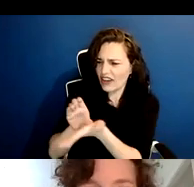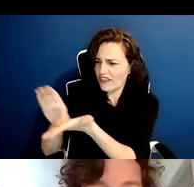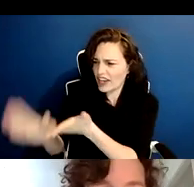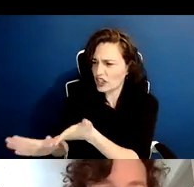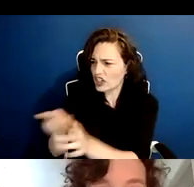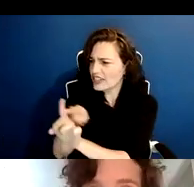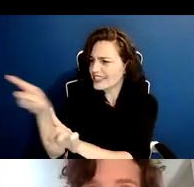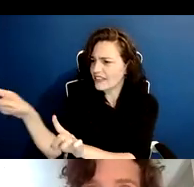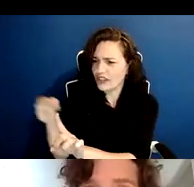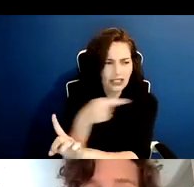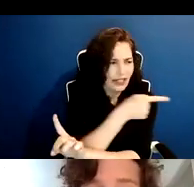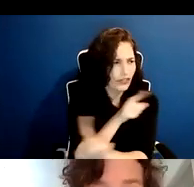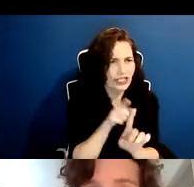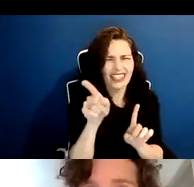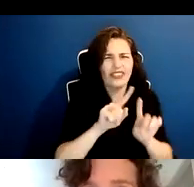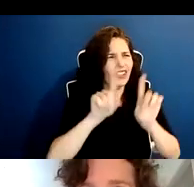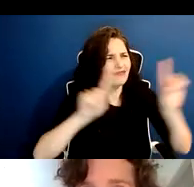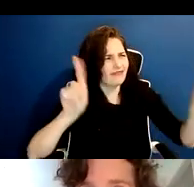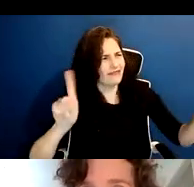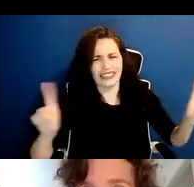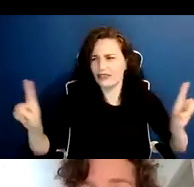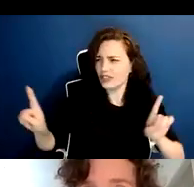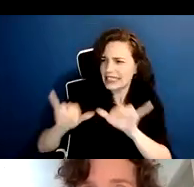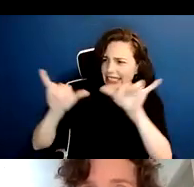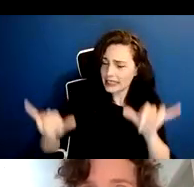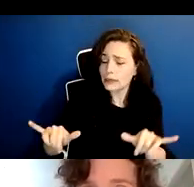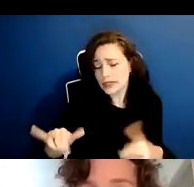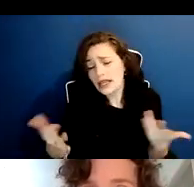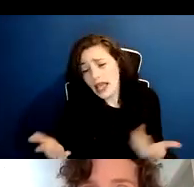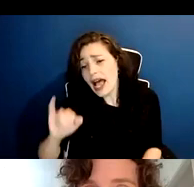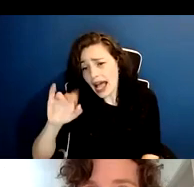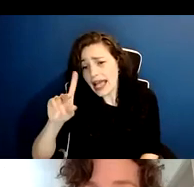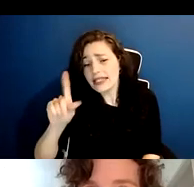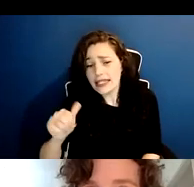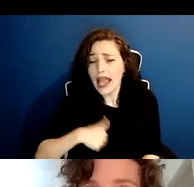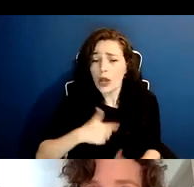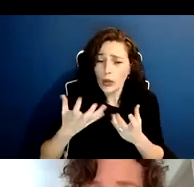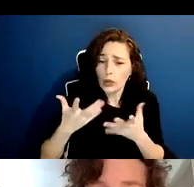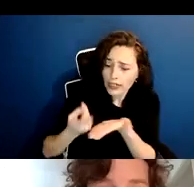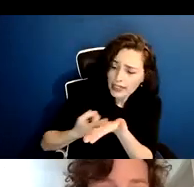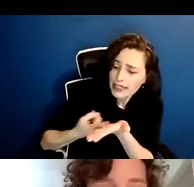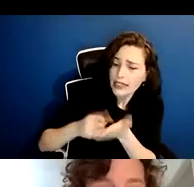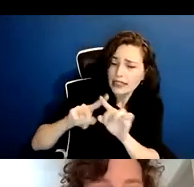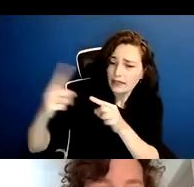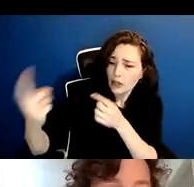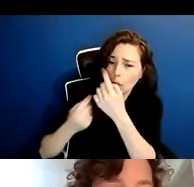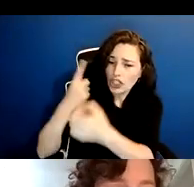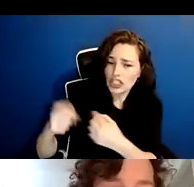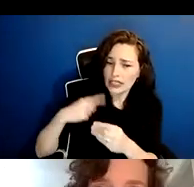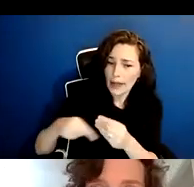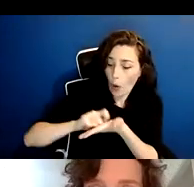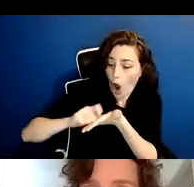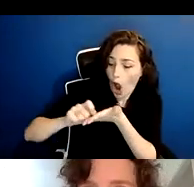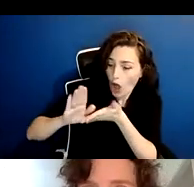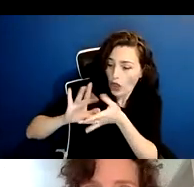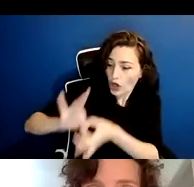created different questions. IDA, we have also done that in an effort to address questions on authorship and COVID. So we are going to try